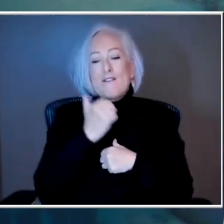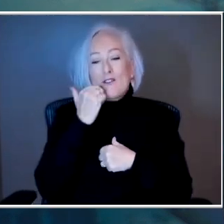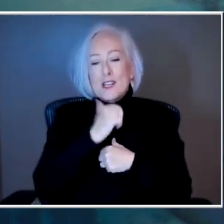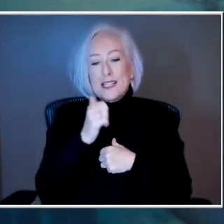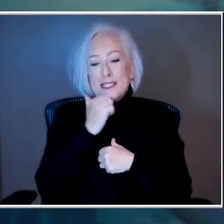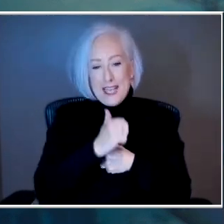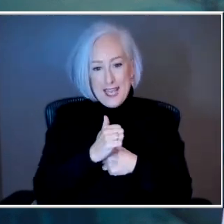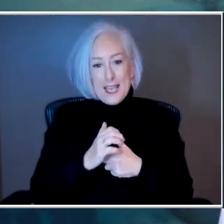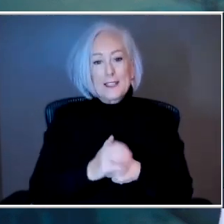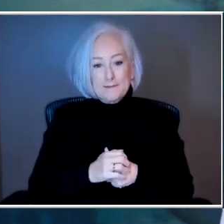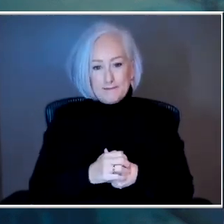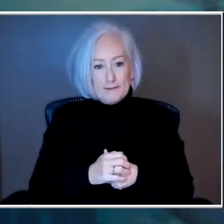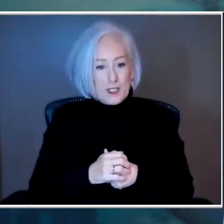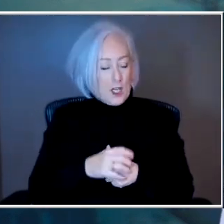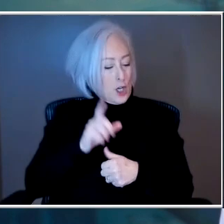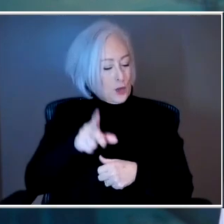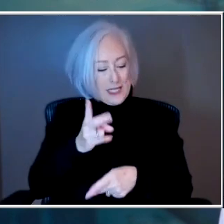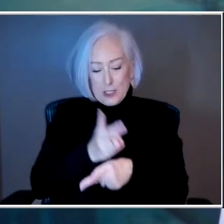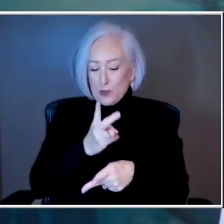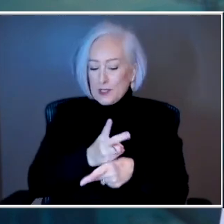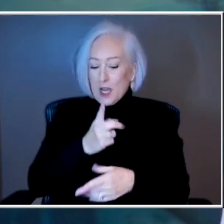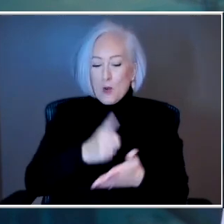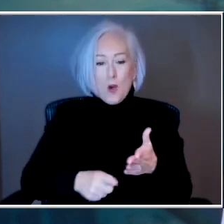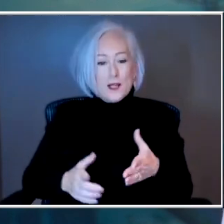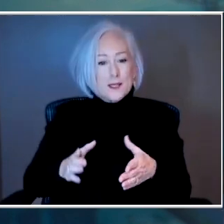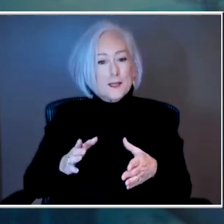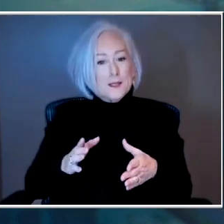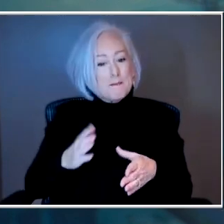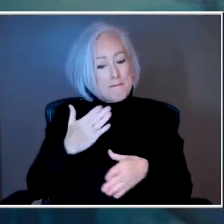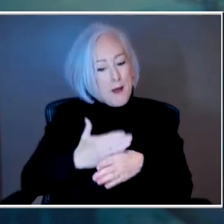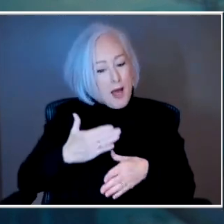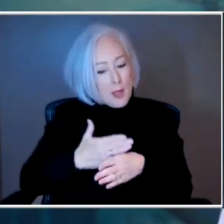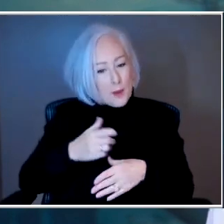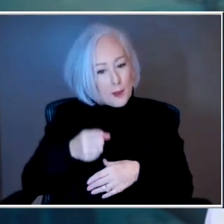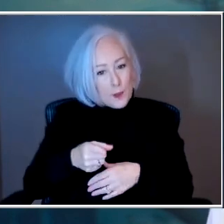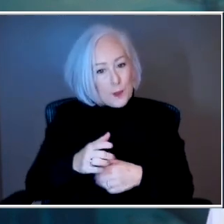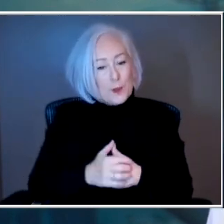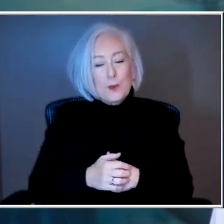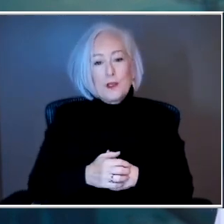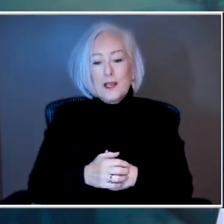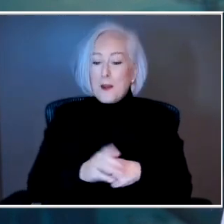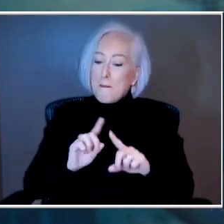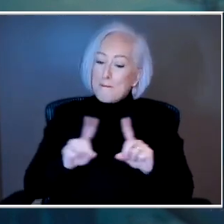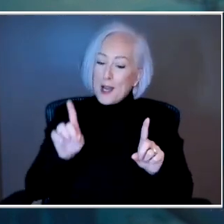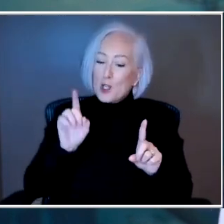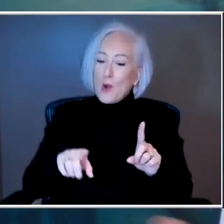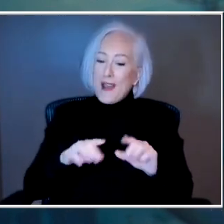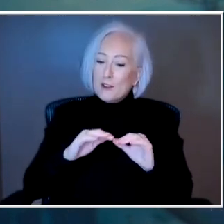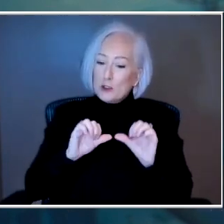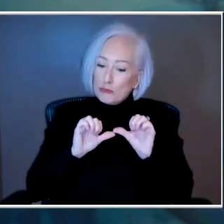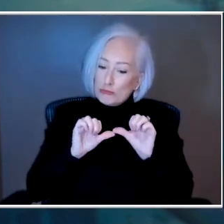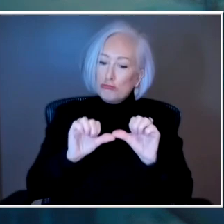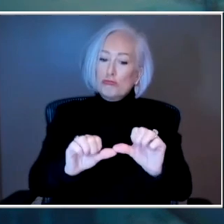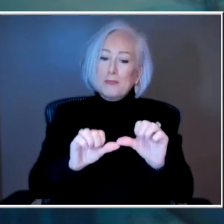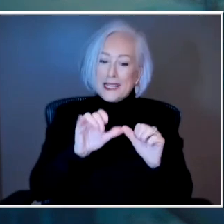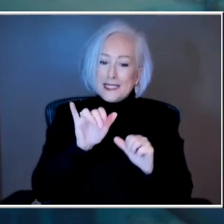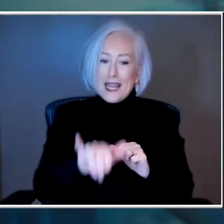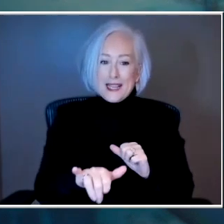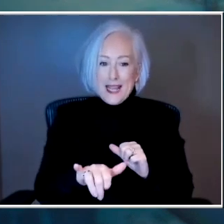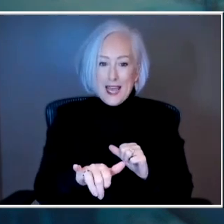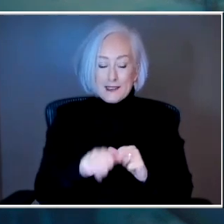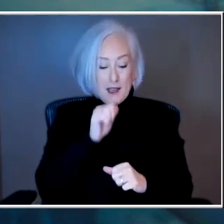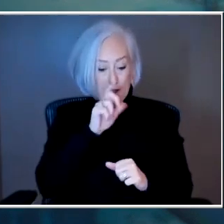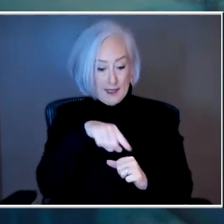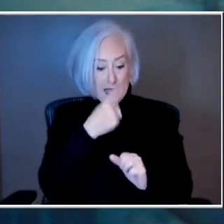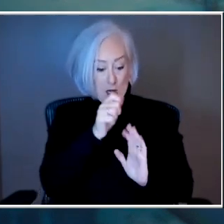things that are bothering you, and then you also have to maintain it. So it's not just the surgery. You have to continue those